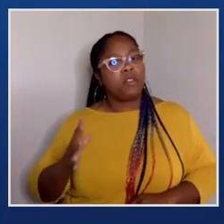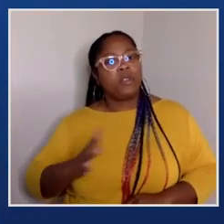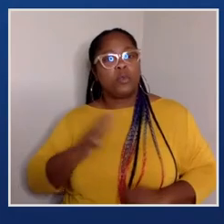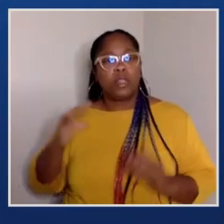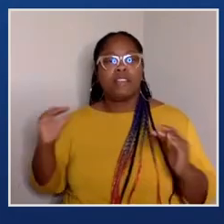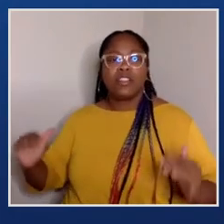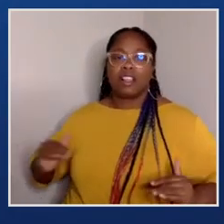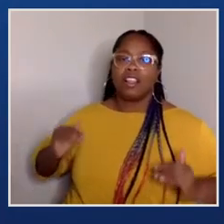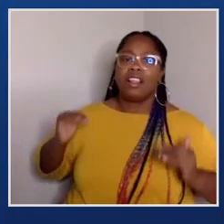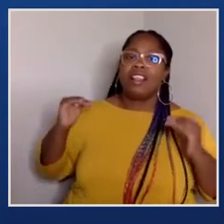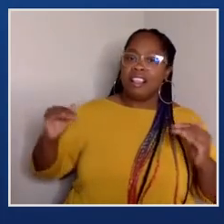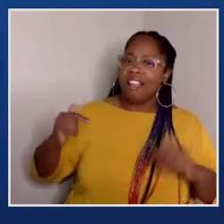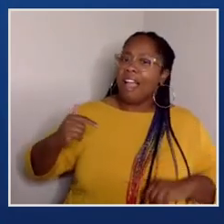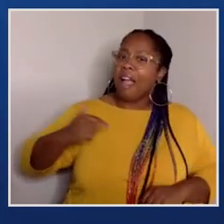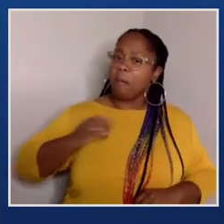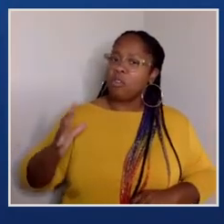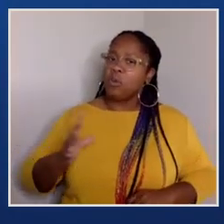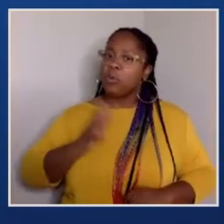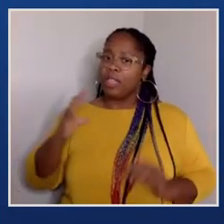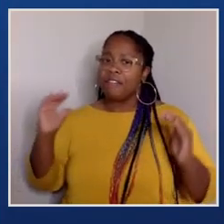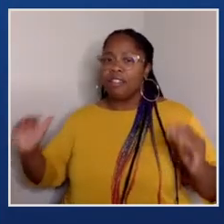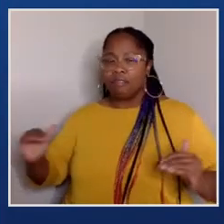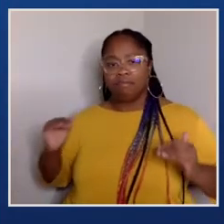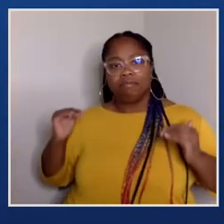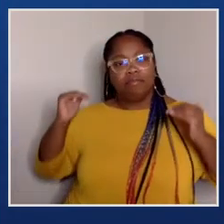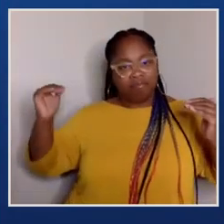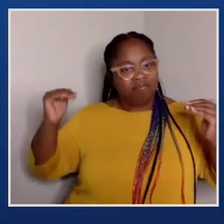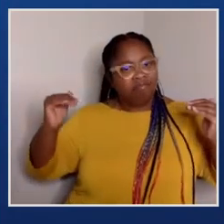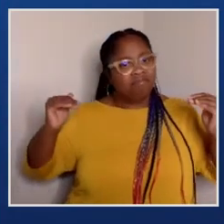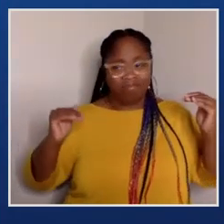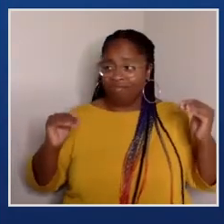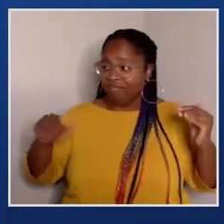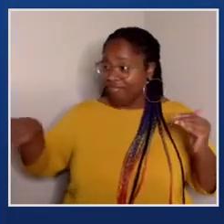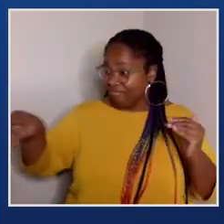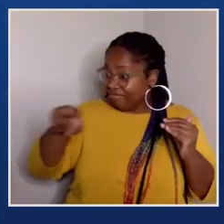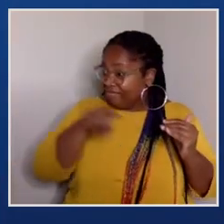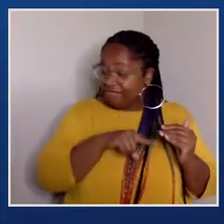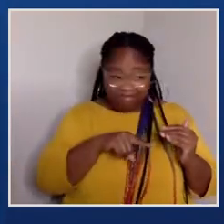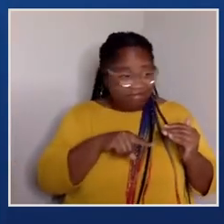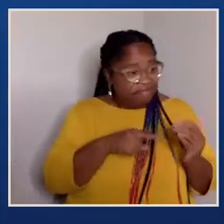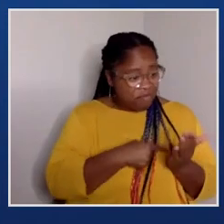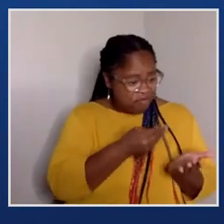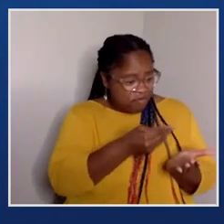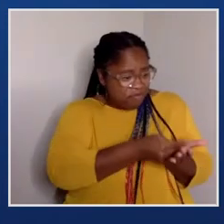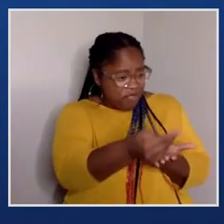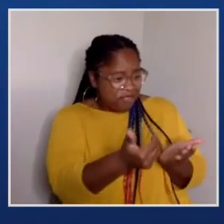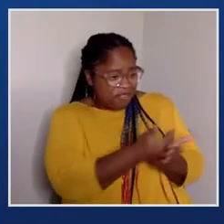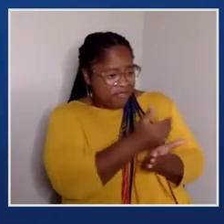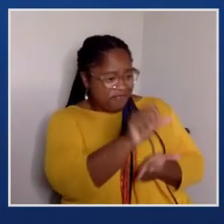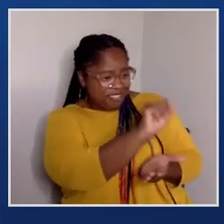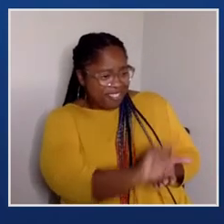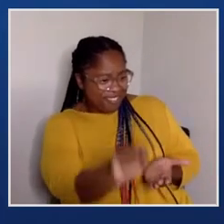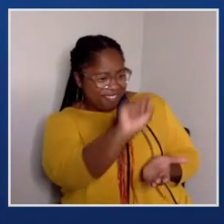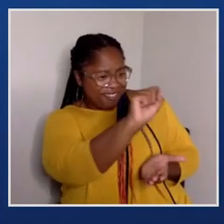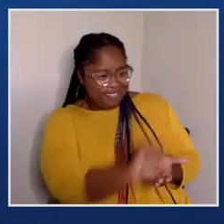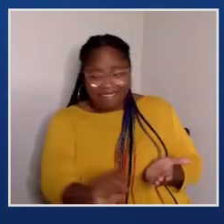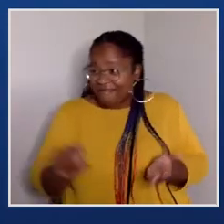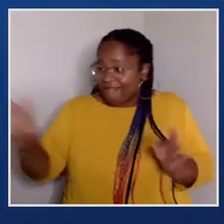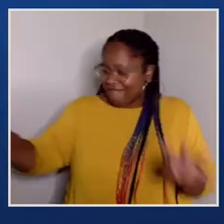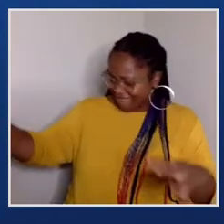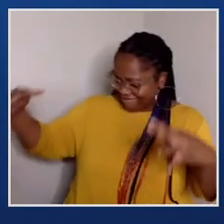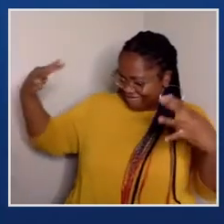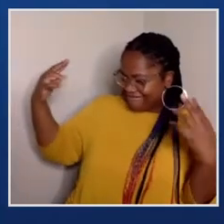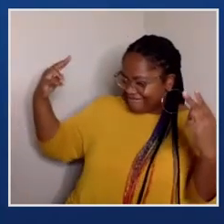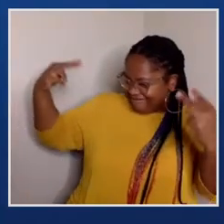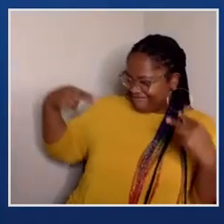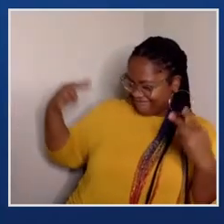new level. I'm on a new level. I'm probably getting new shit. To put these killers in the dirt. Chain with